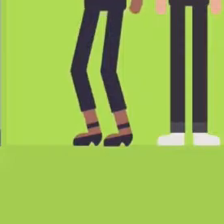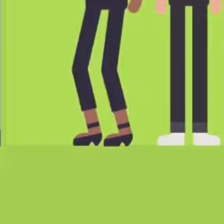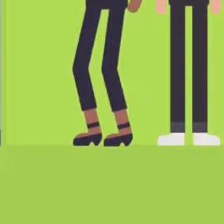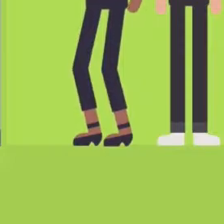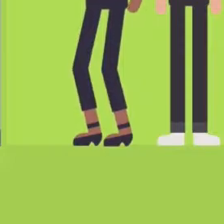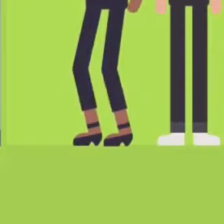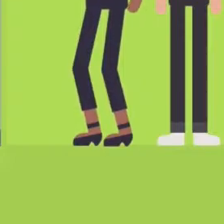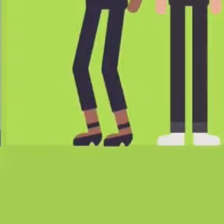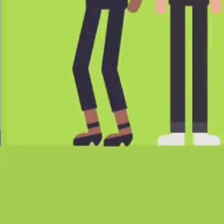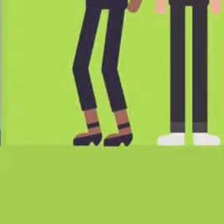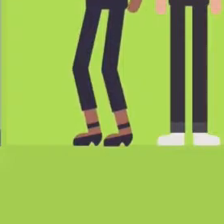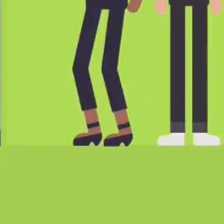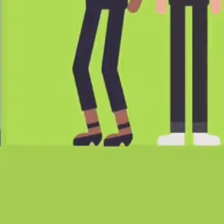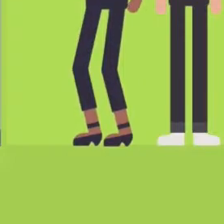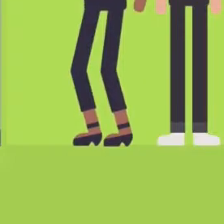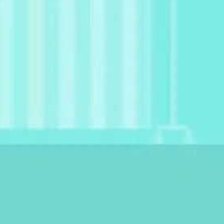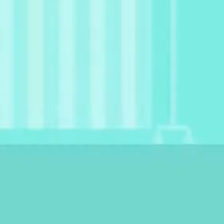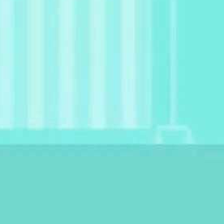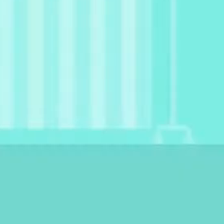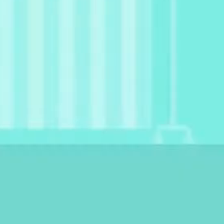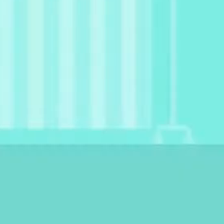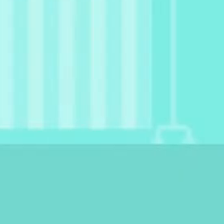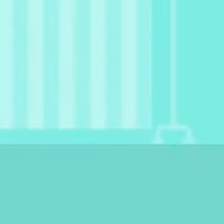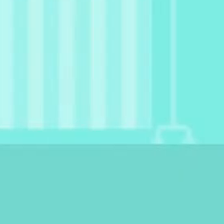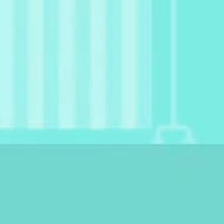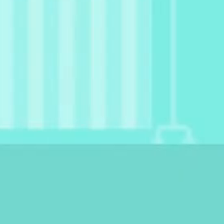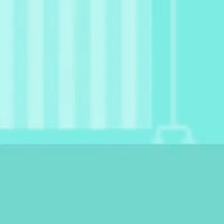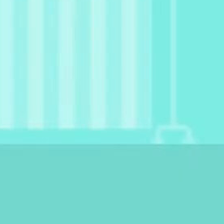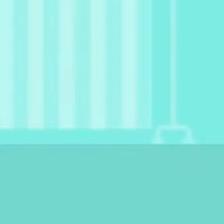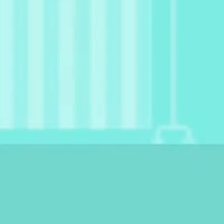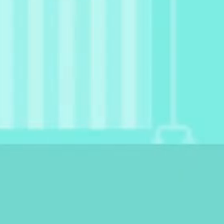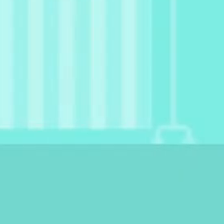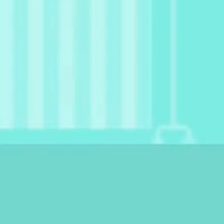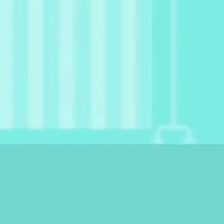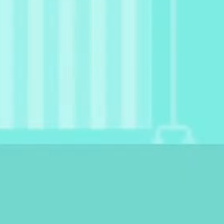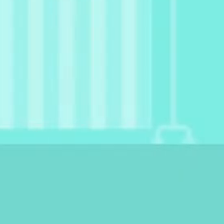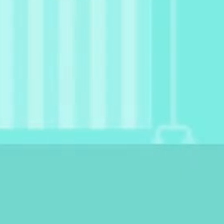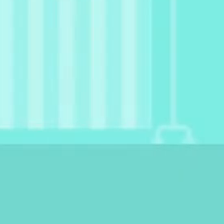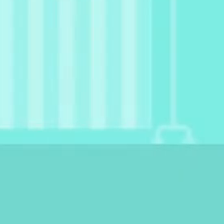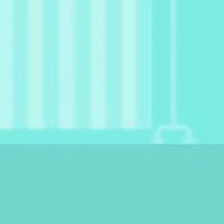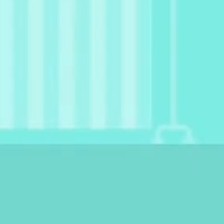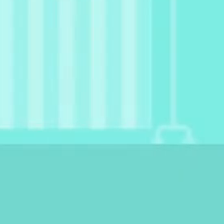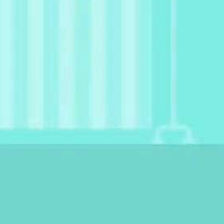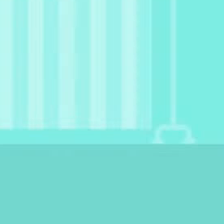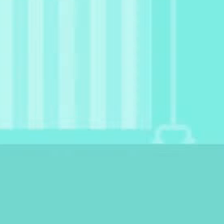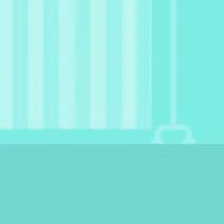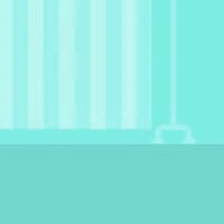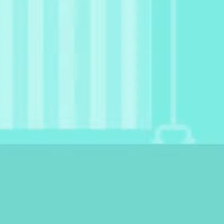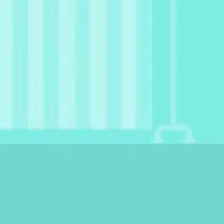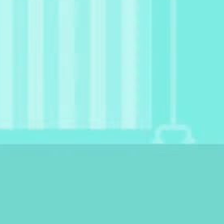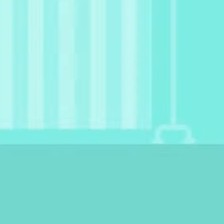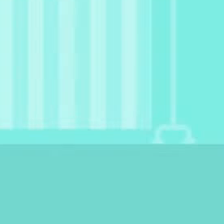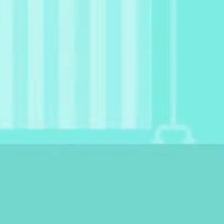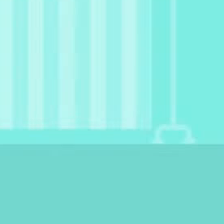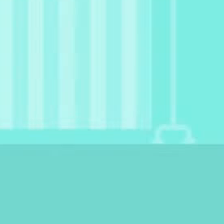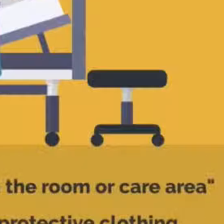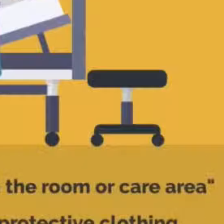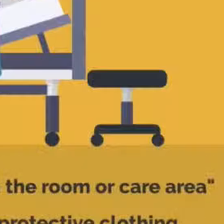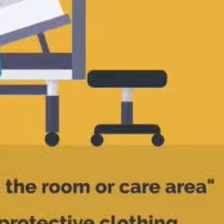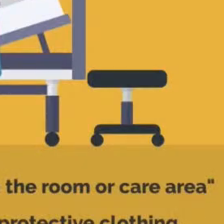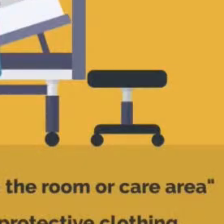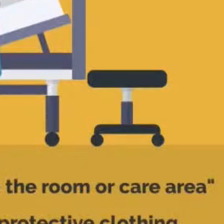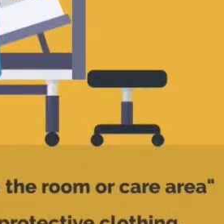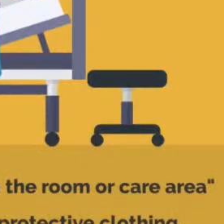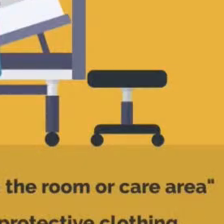respiratory illness after having close contact in the past 2 weeks with someone who has been confirmed to have the virus.